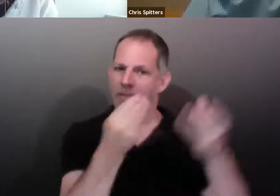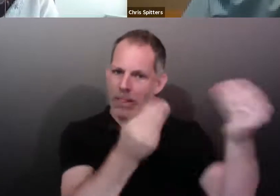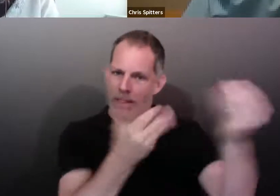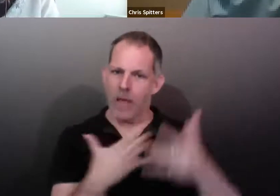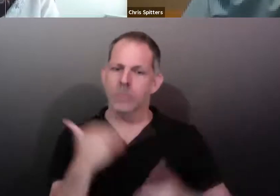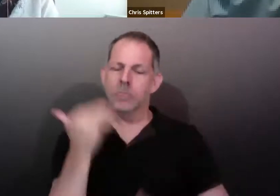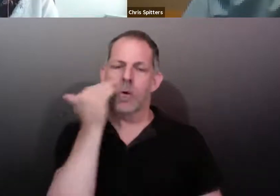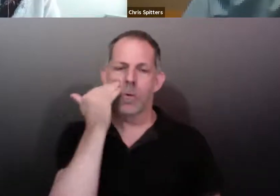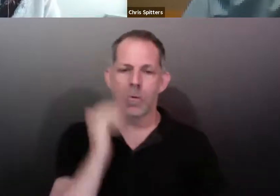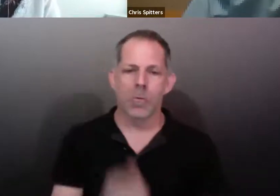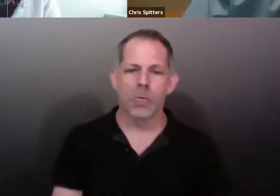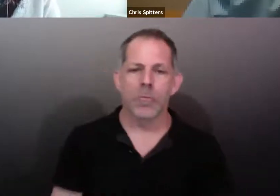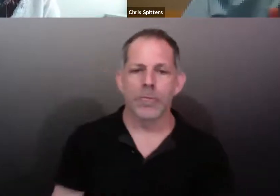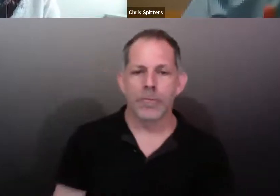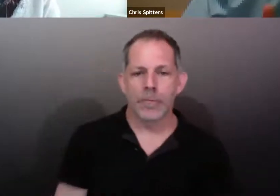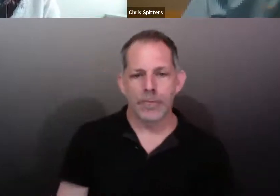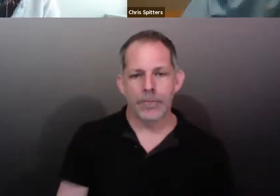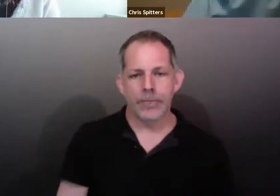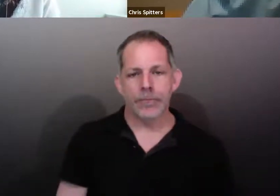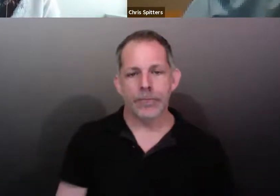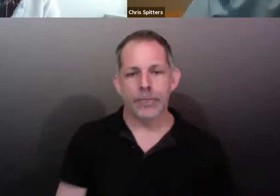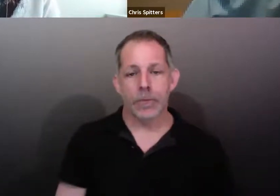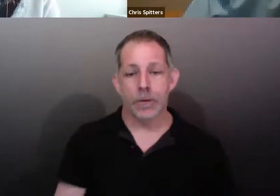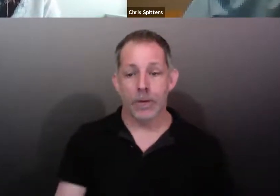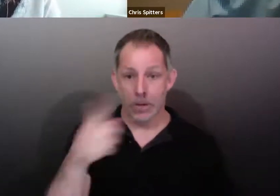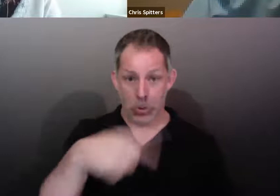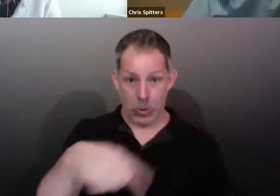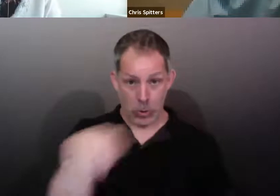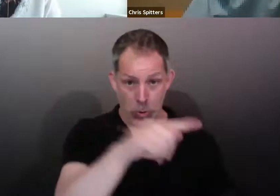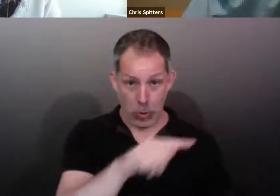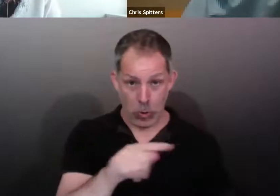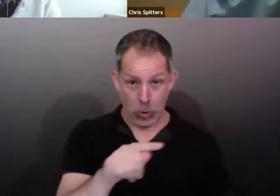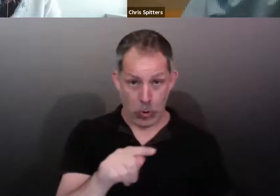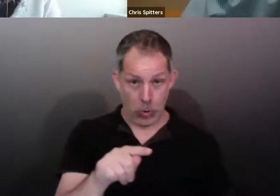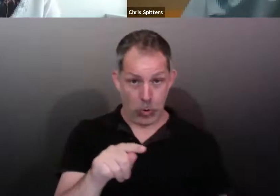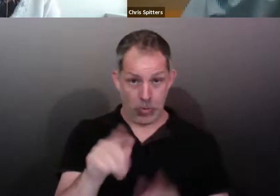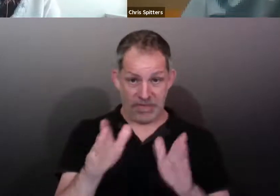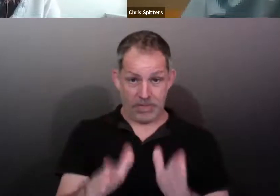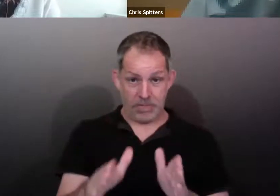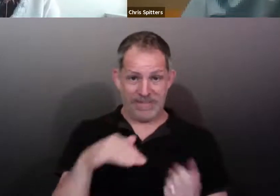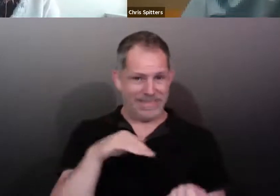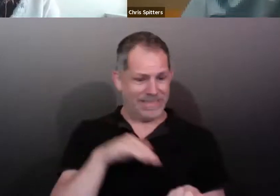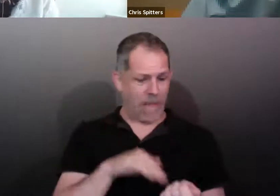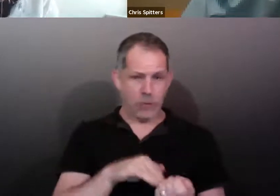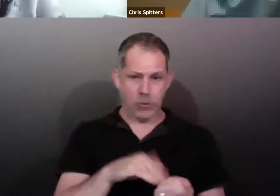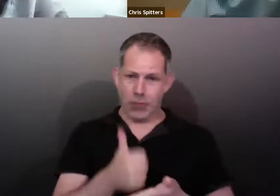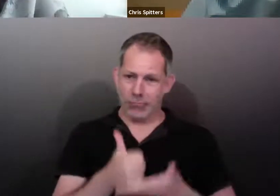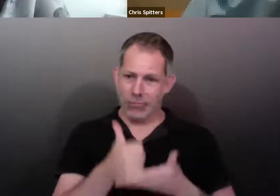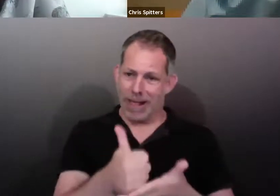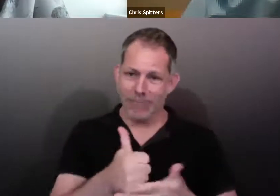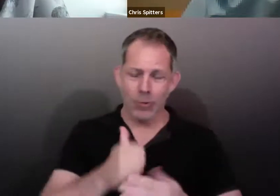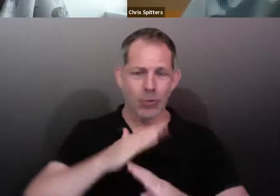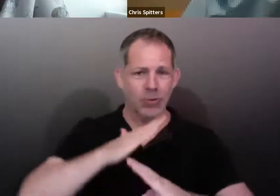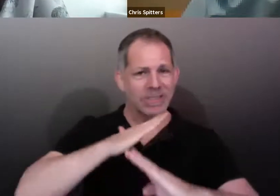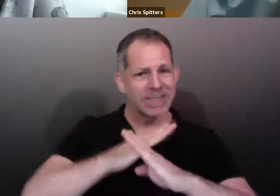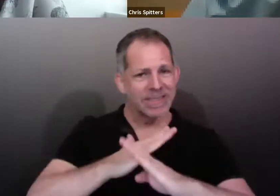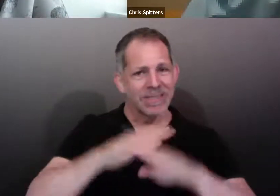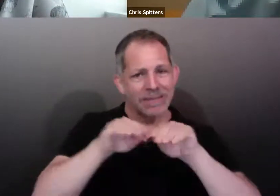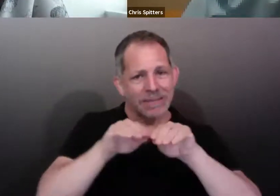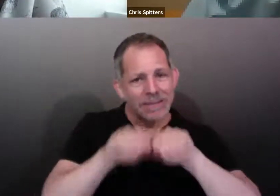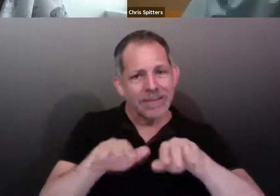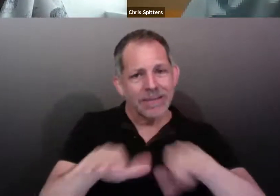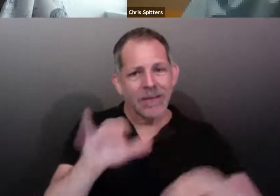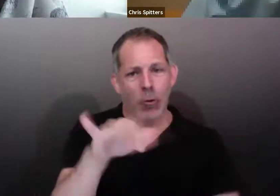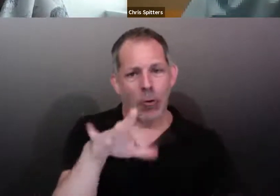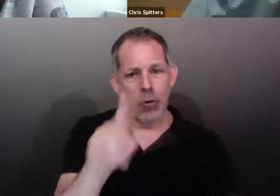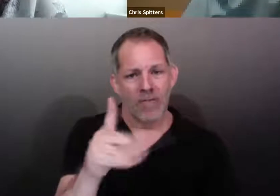individuals to try to keep from getting it and from passing it on to others. And again, we just are grateful for